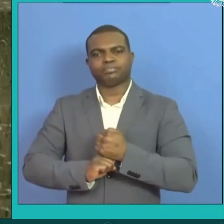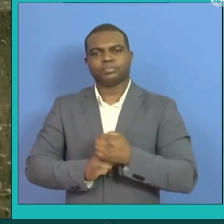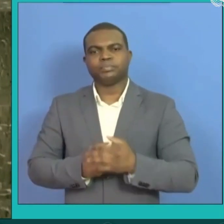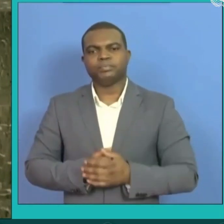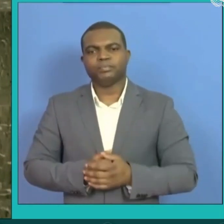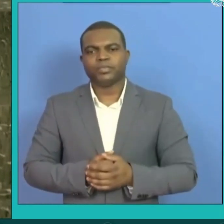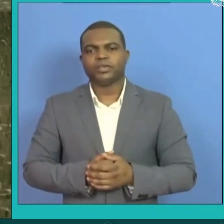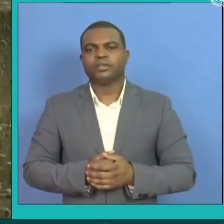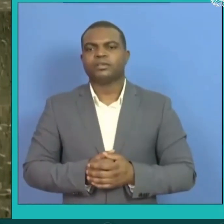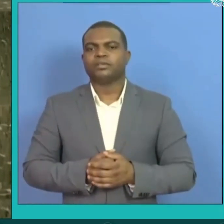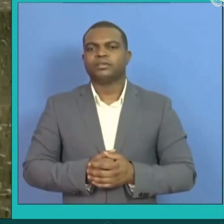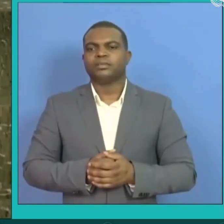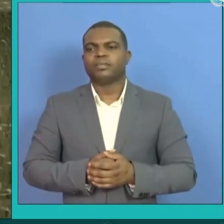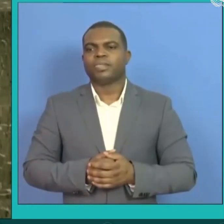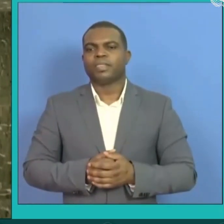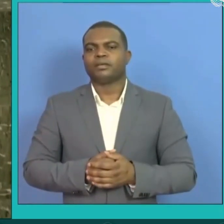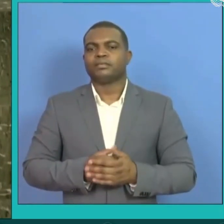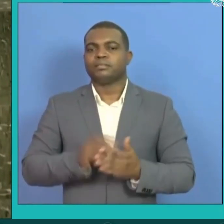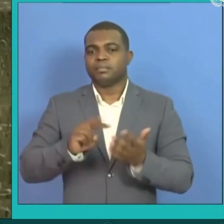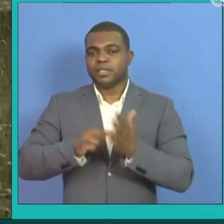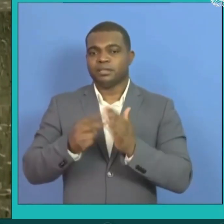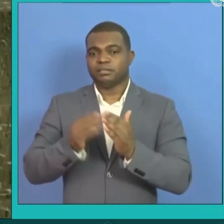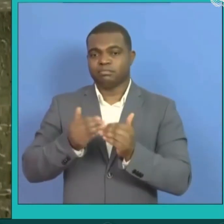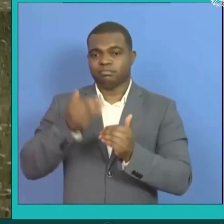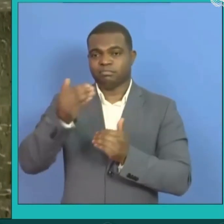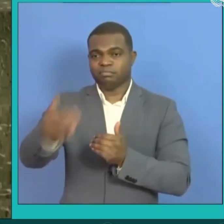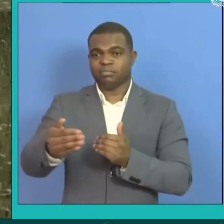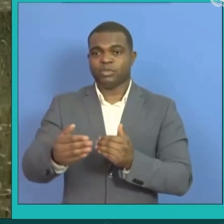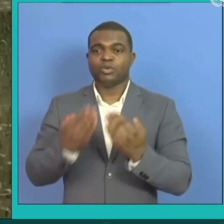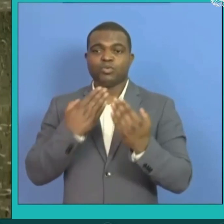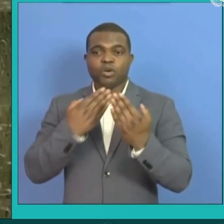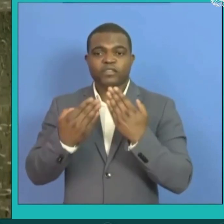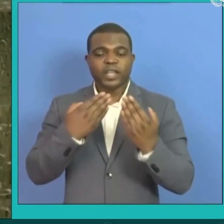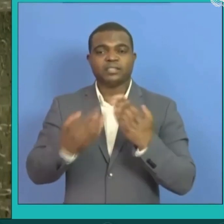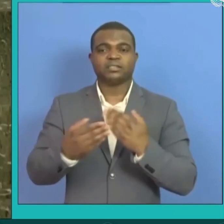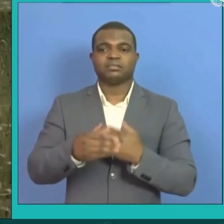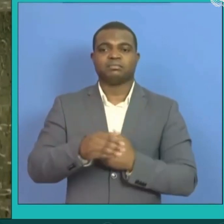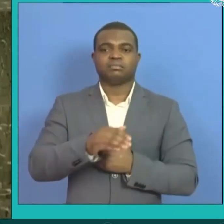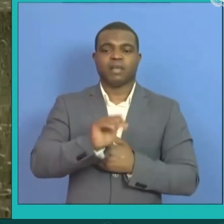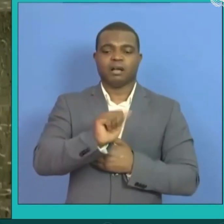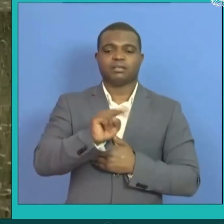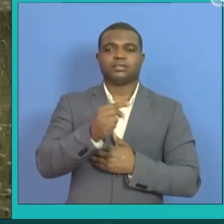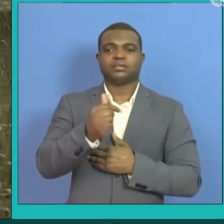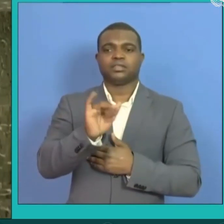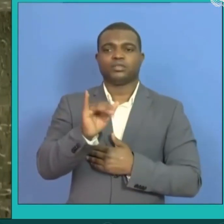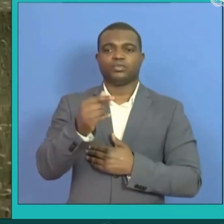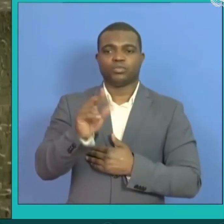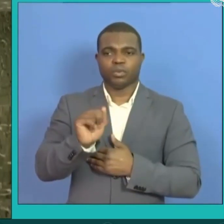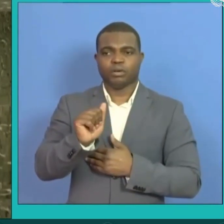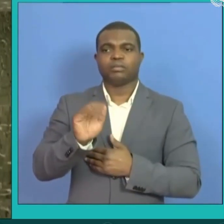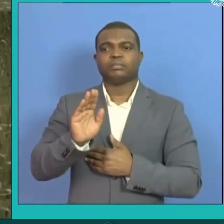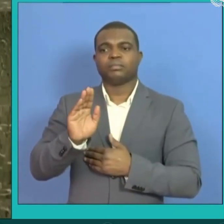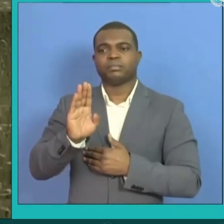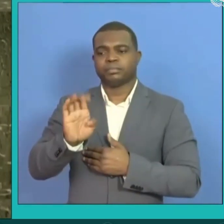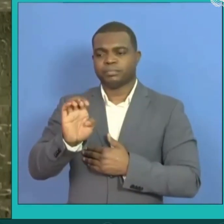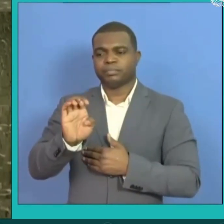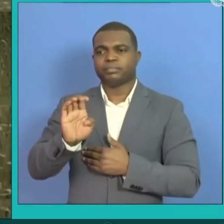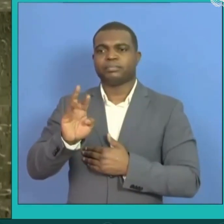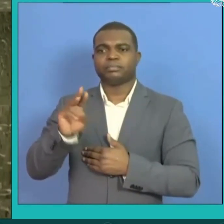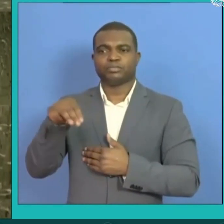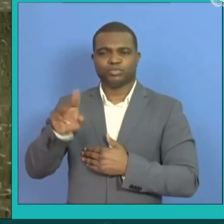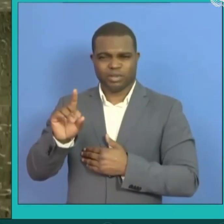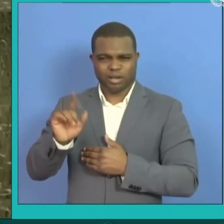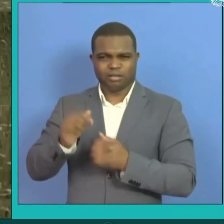Mr. President, we've adopted a declaration that reaffirms our collective commitment to the full implementation of the Sendai